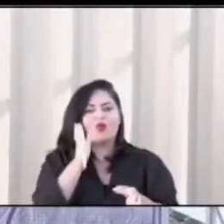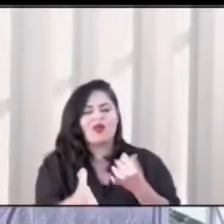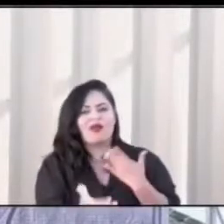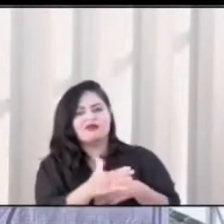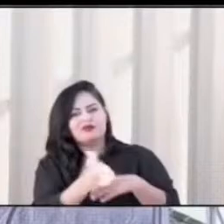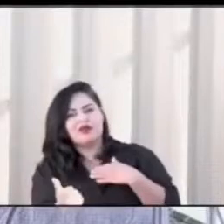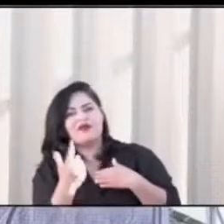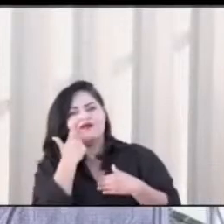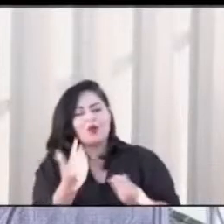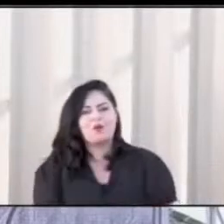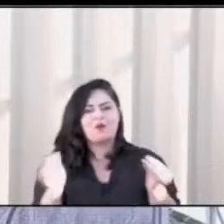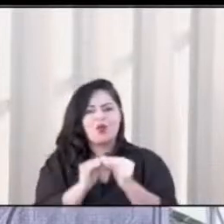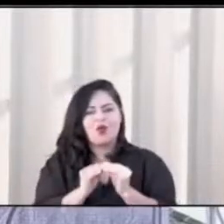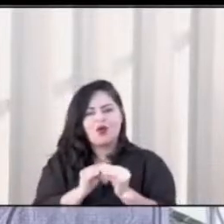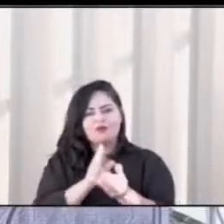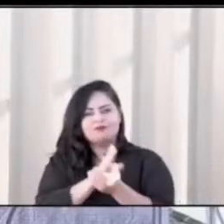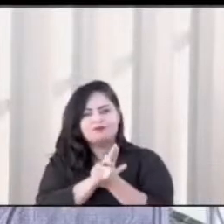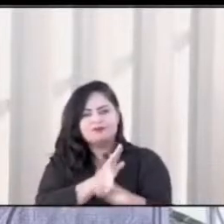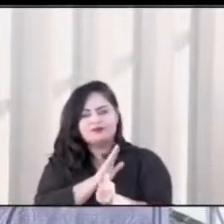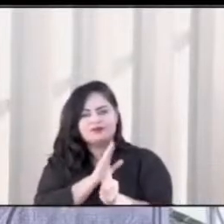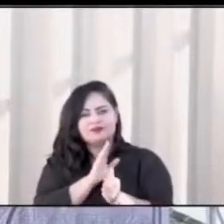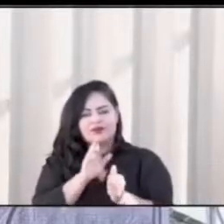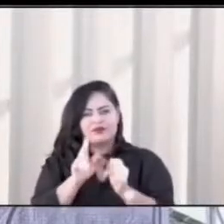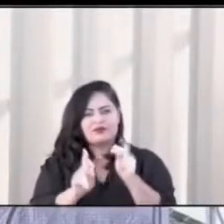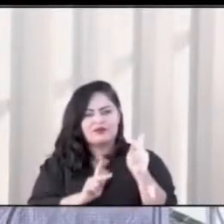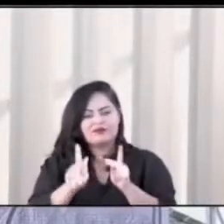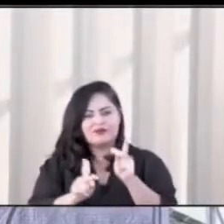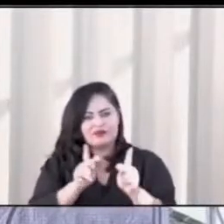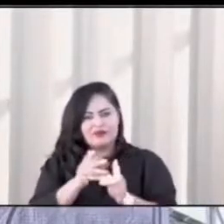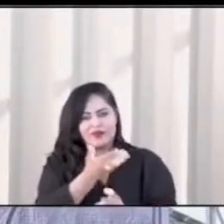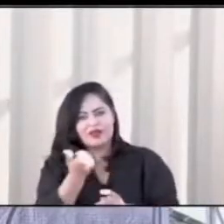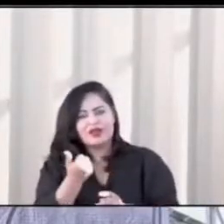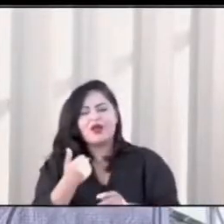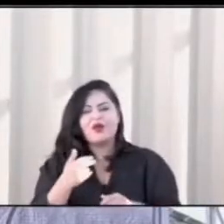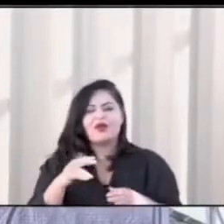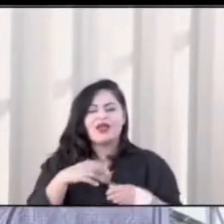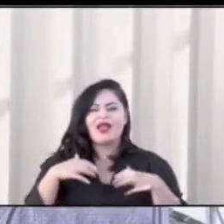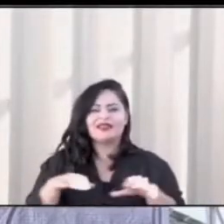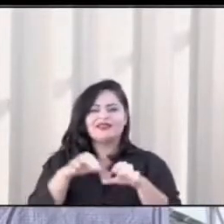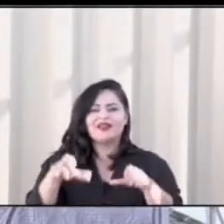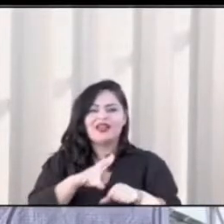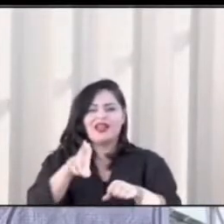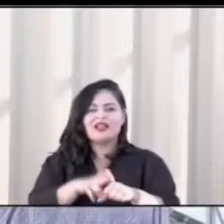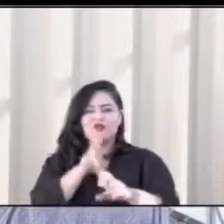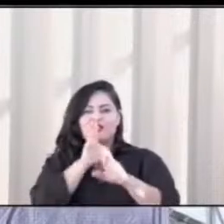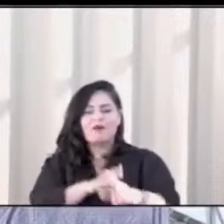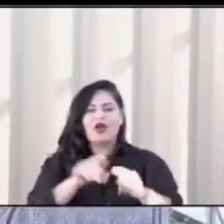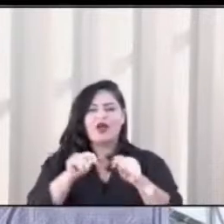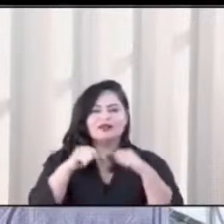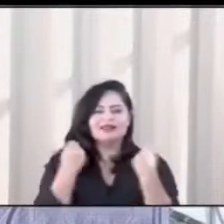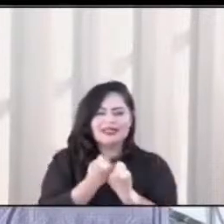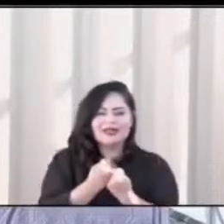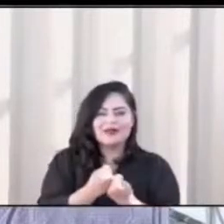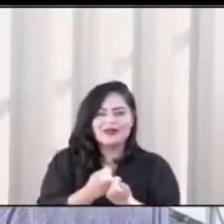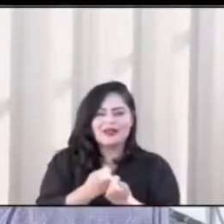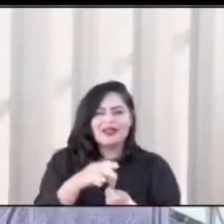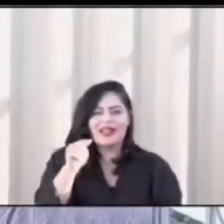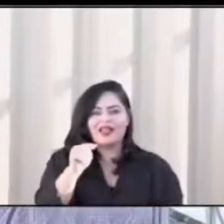additional expertise. We activated ATF's National Response Team, which we refer to as the